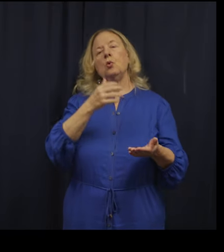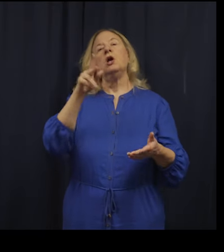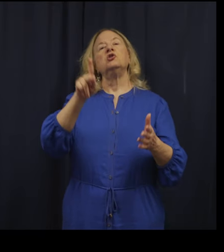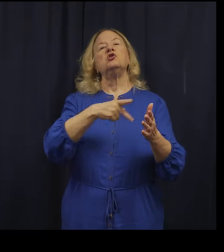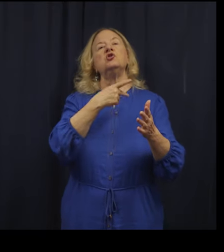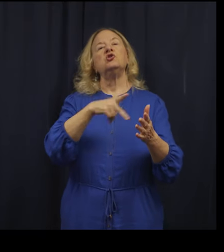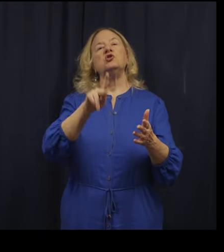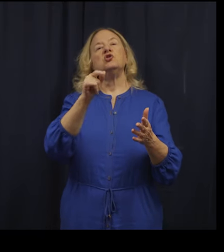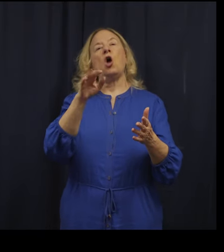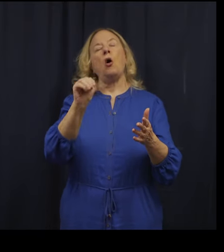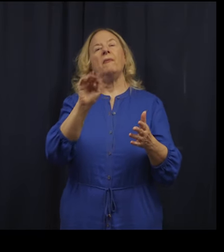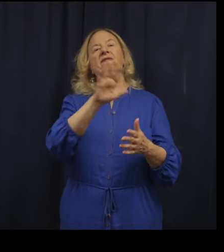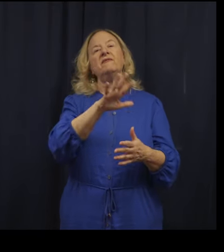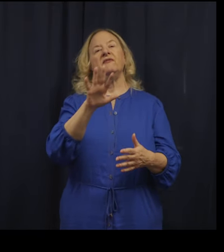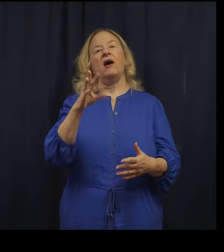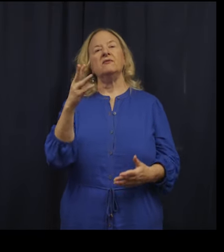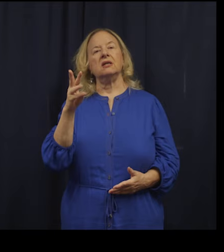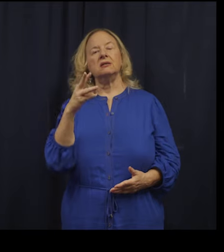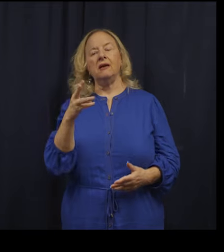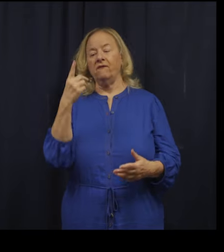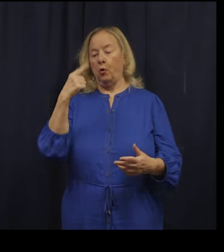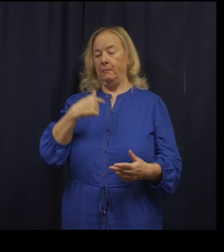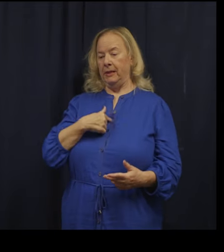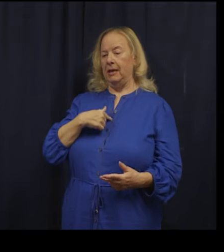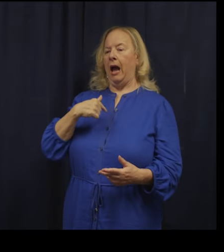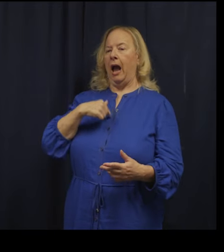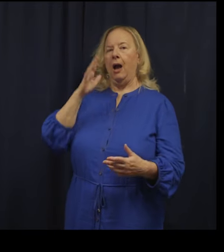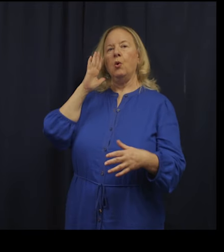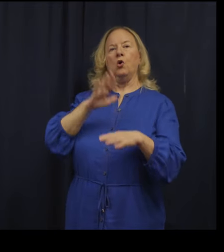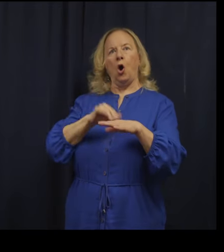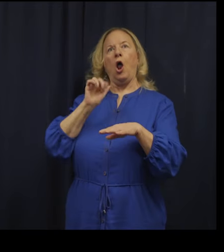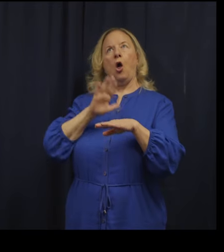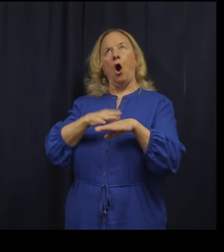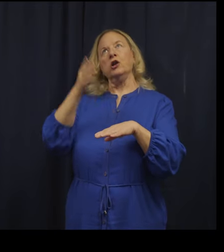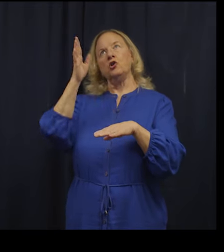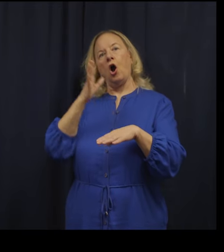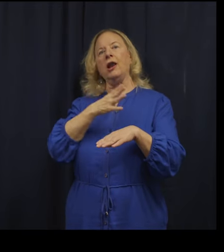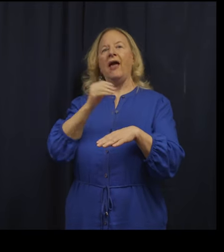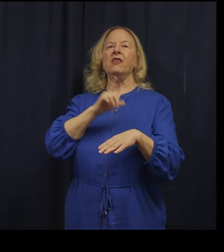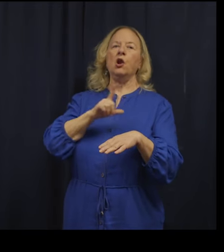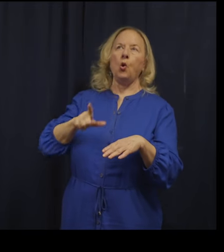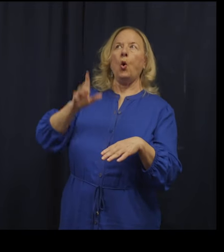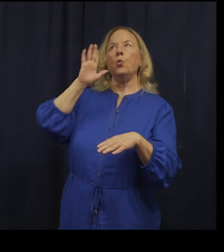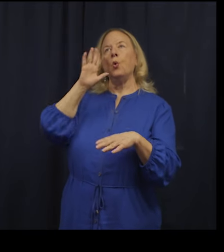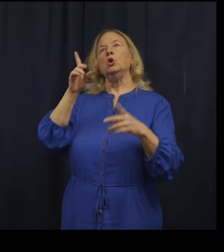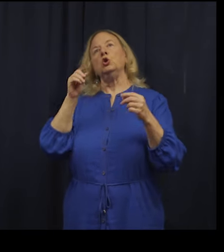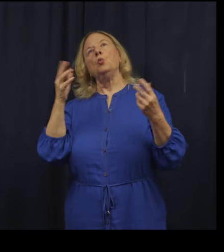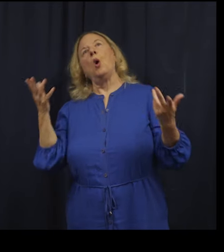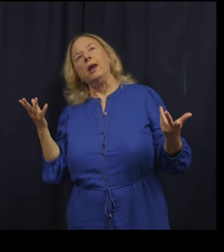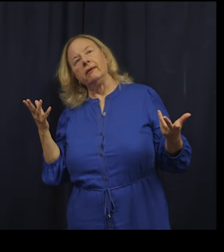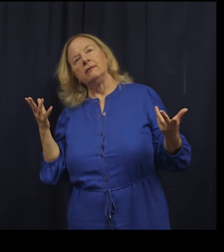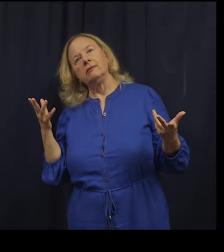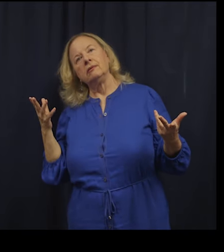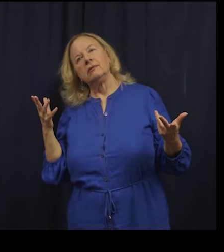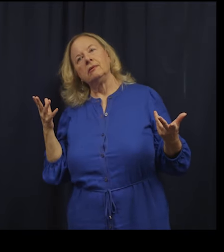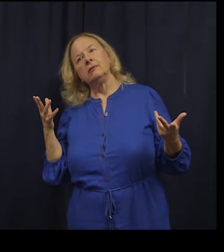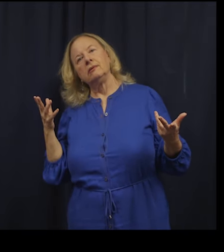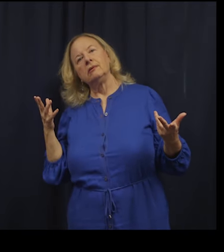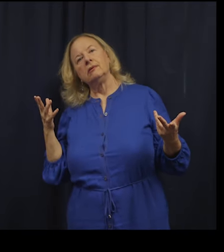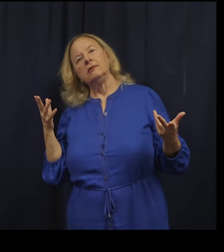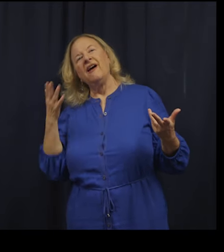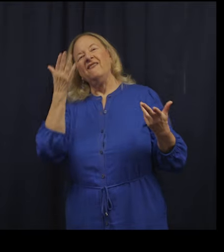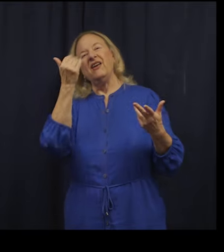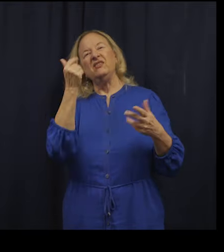Psalms 55:16. As for me, I will call upon God, and the Lord shall do what?